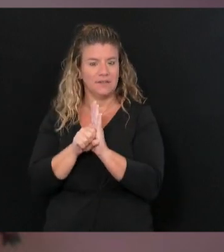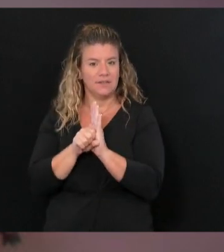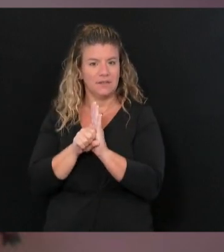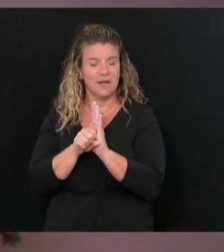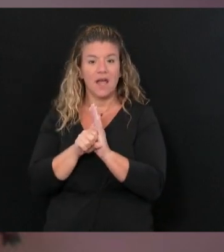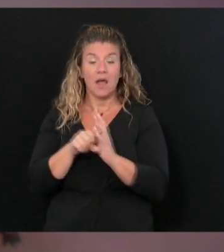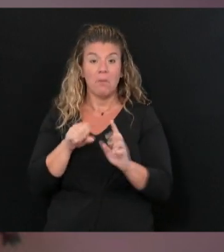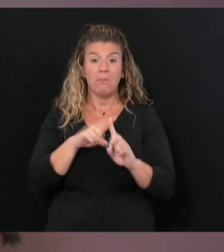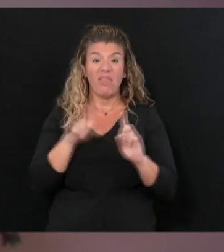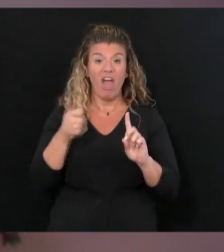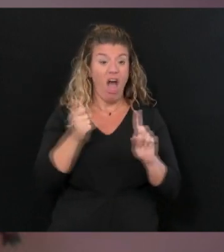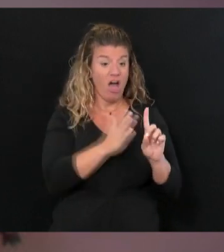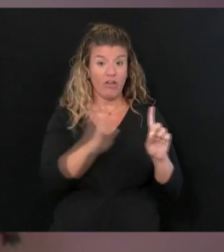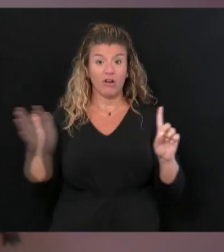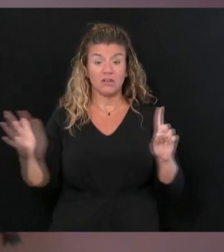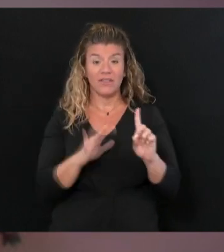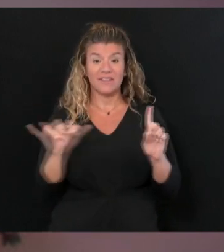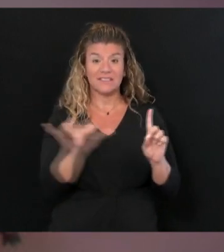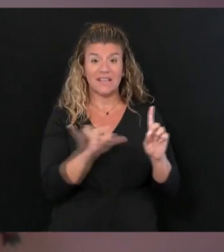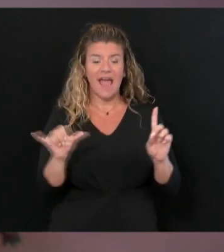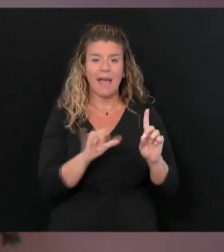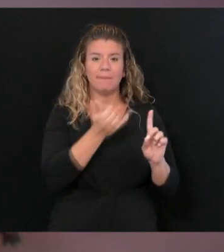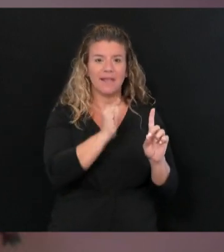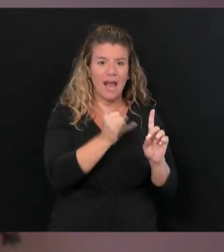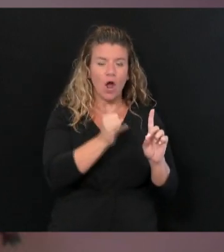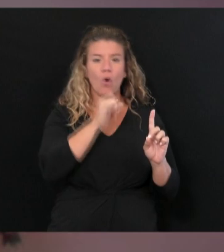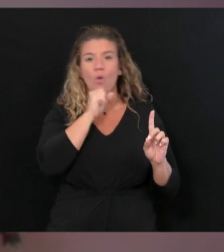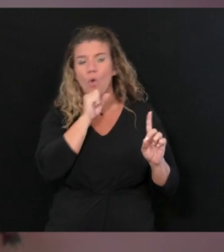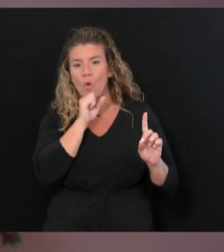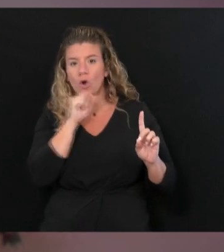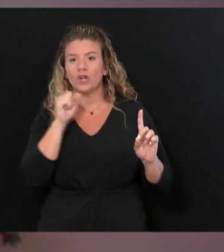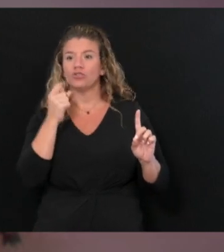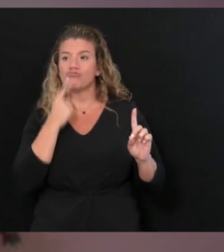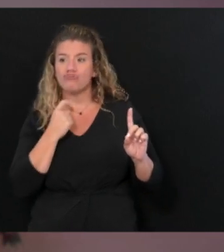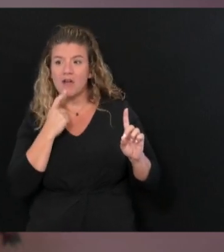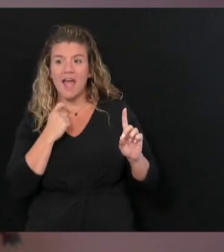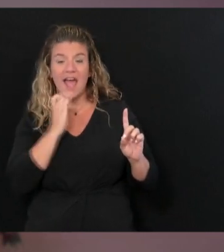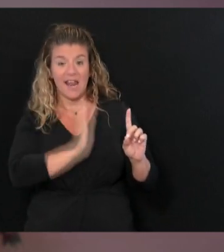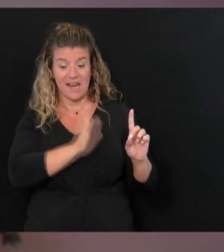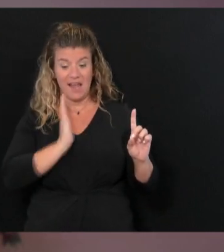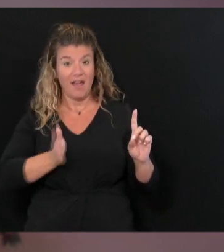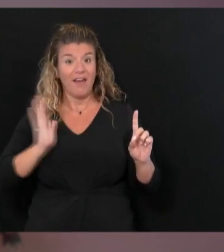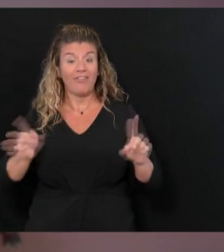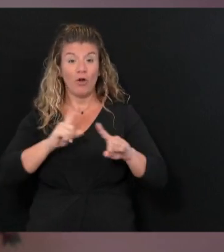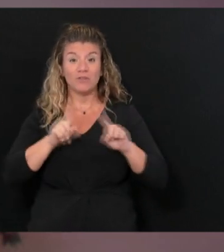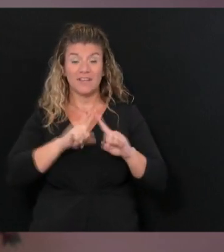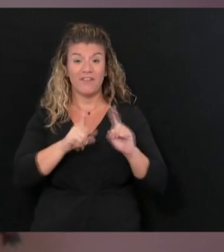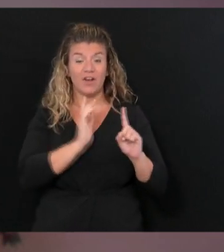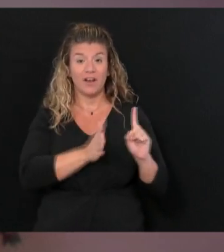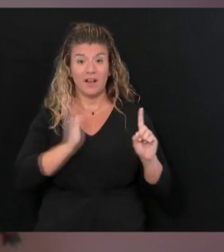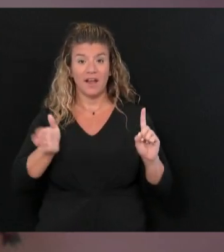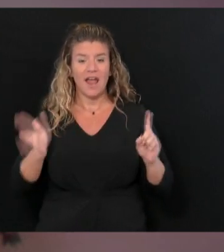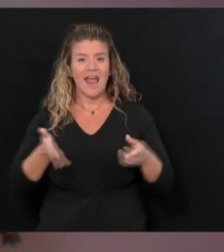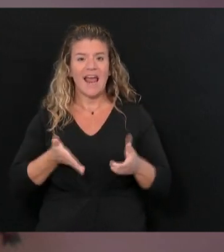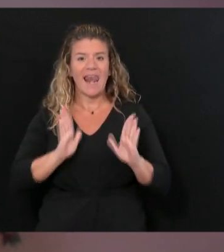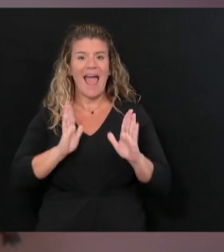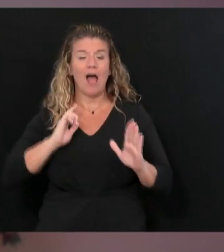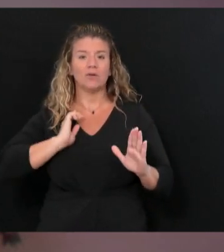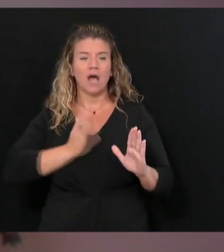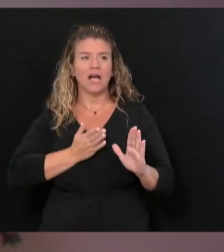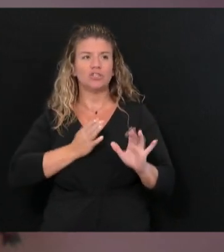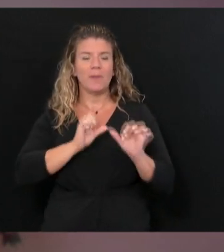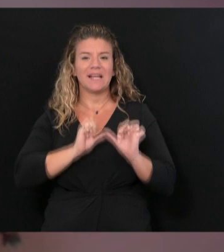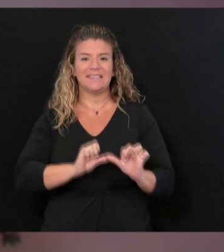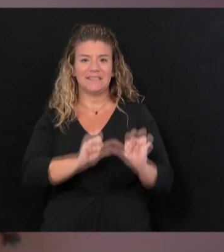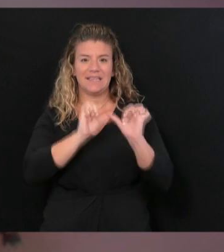other thresholds, that threshold from yellow to orange and then from orange to red, allows us to be very consistent